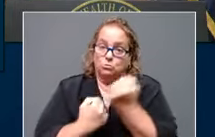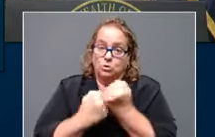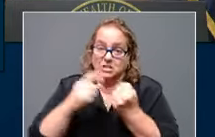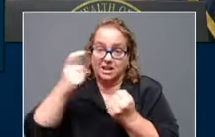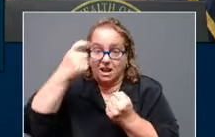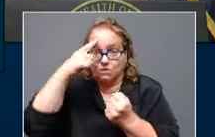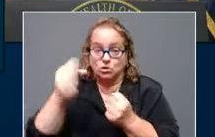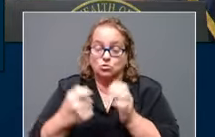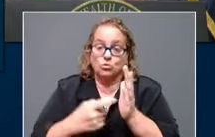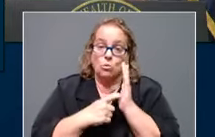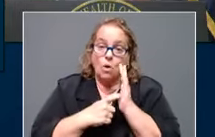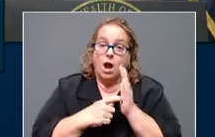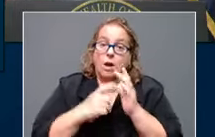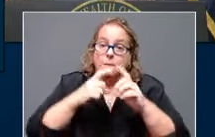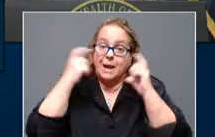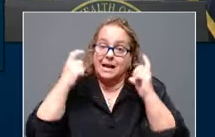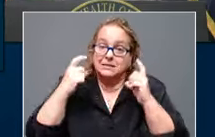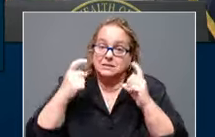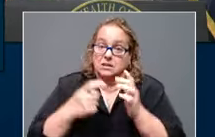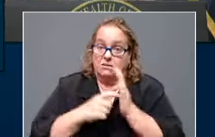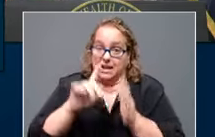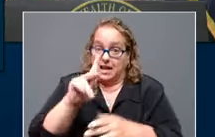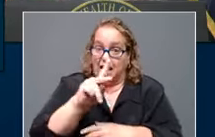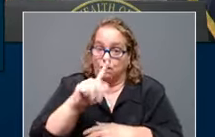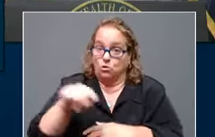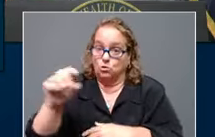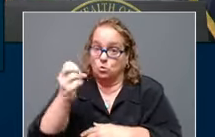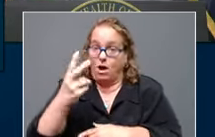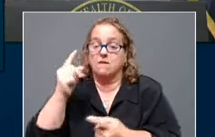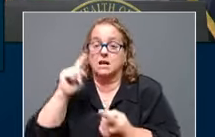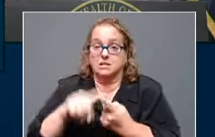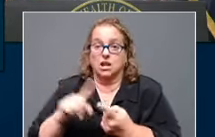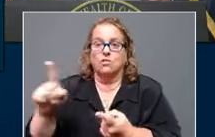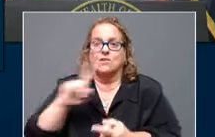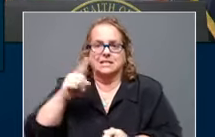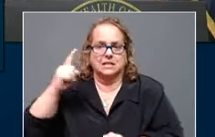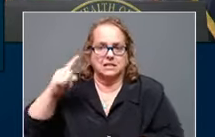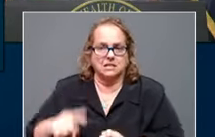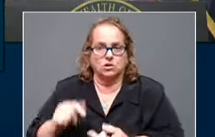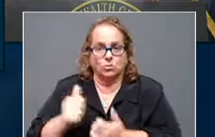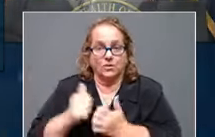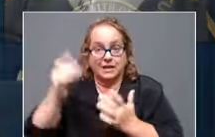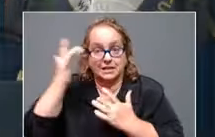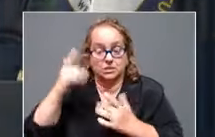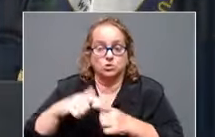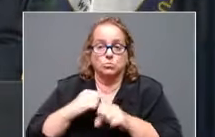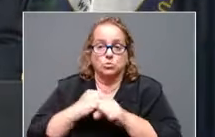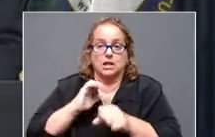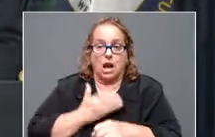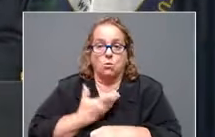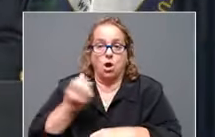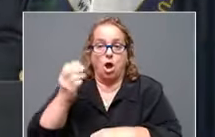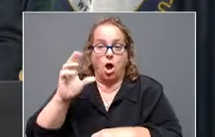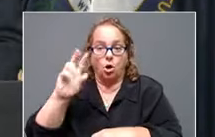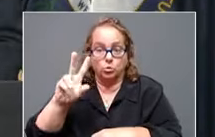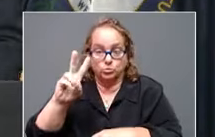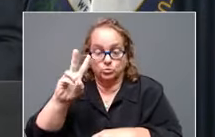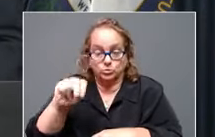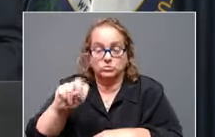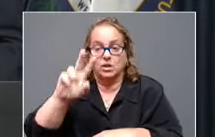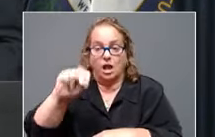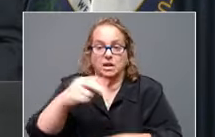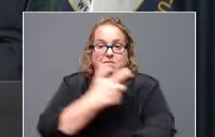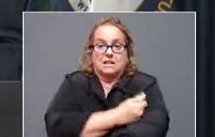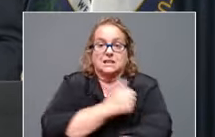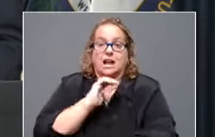So we have the support of the education community that knows that this is what we have to do.